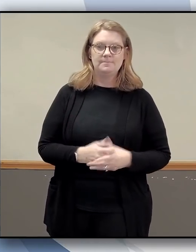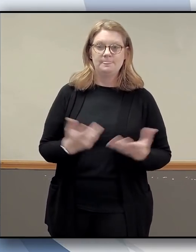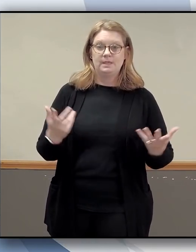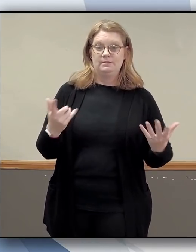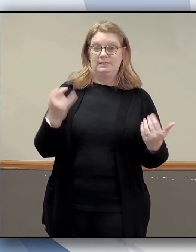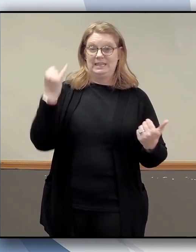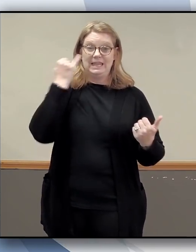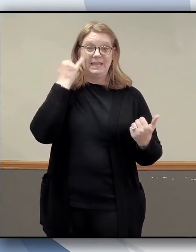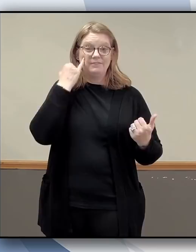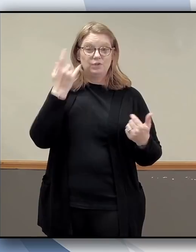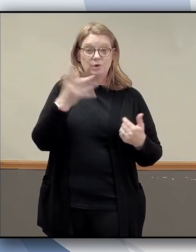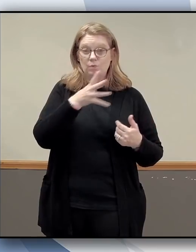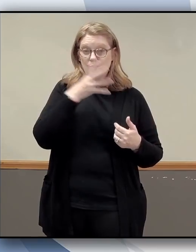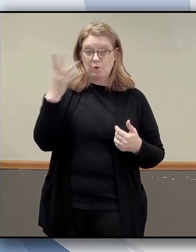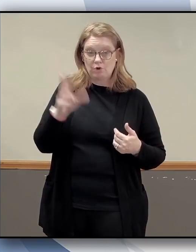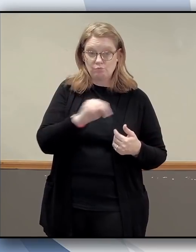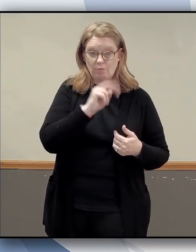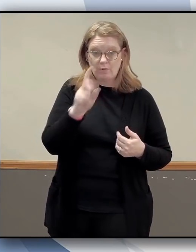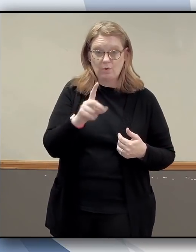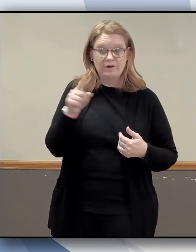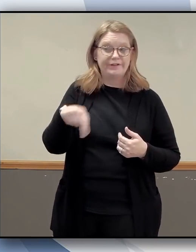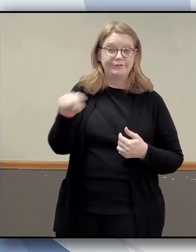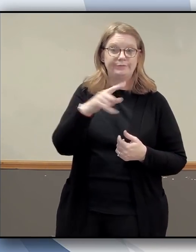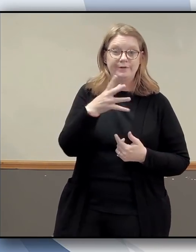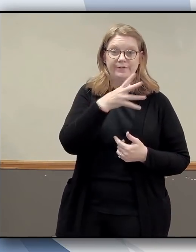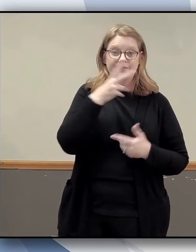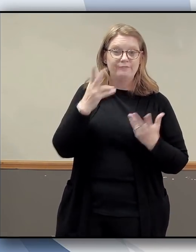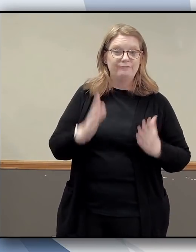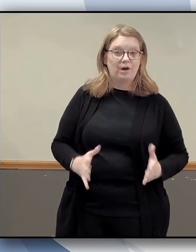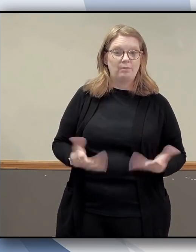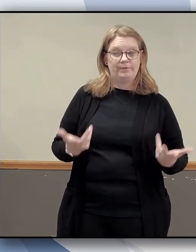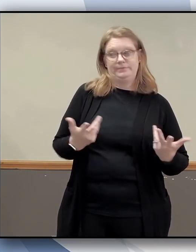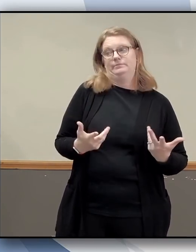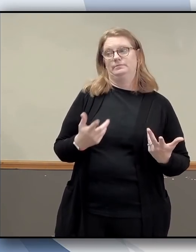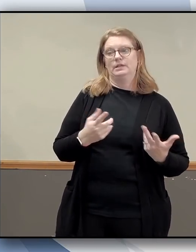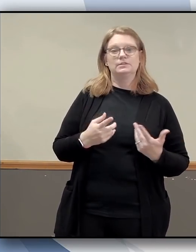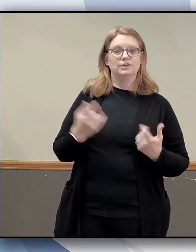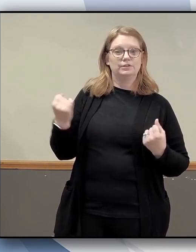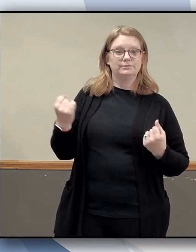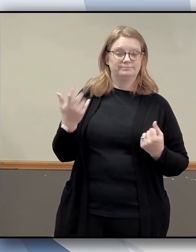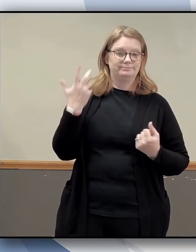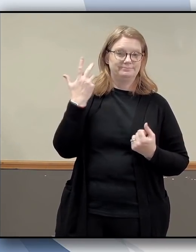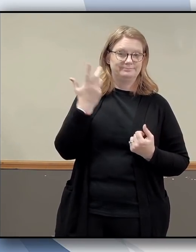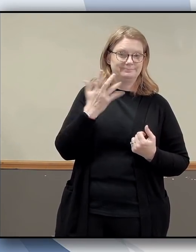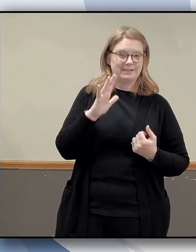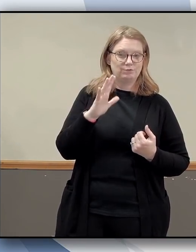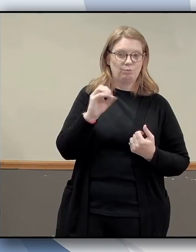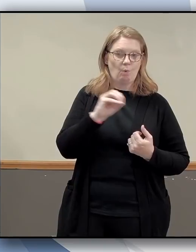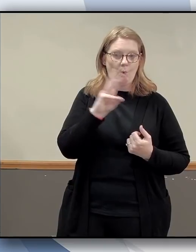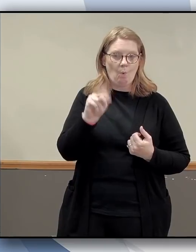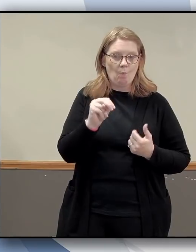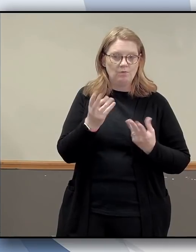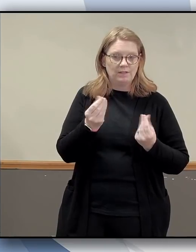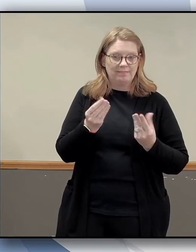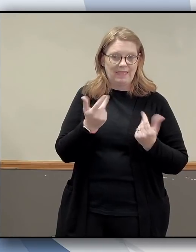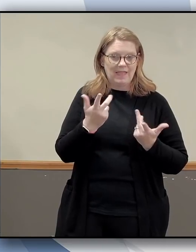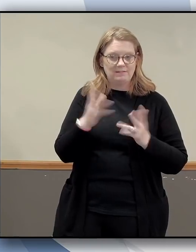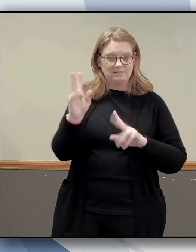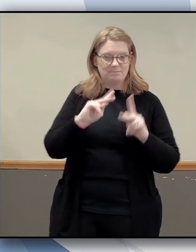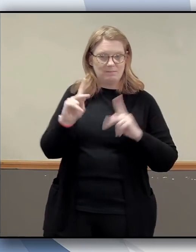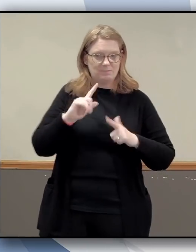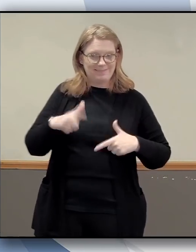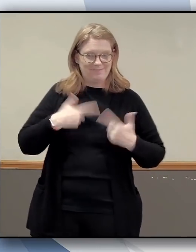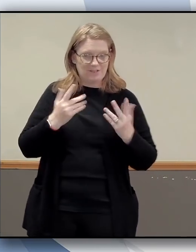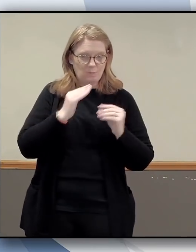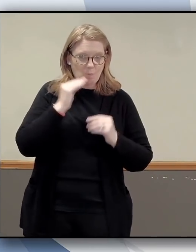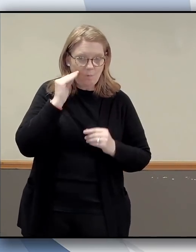you're in rural North Dakota and you're farming and you don't have any interaction other than with your household contacts and